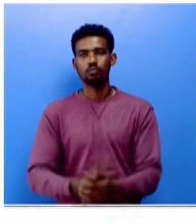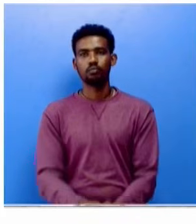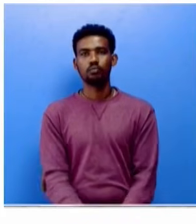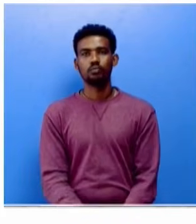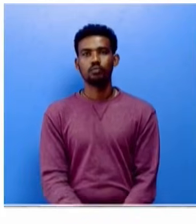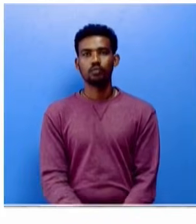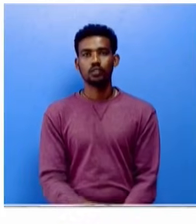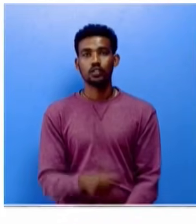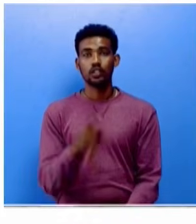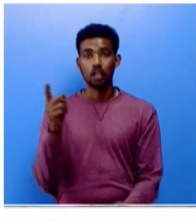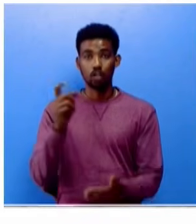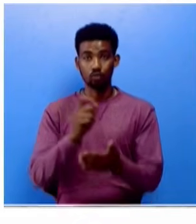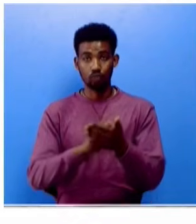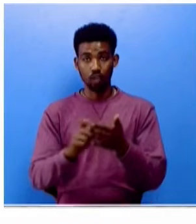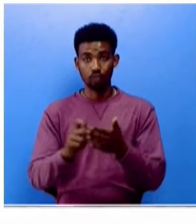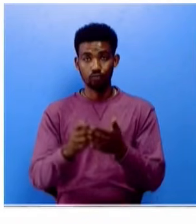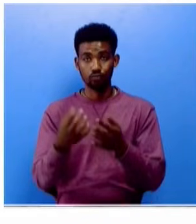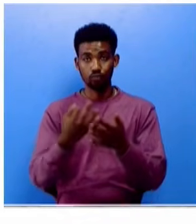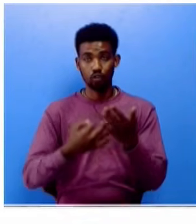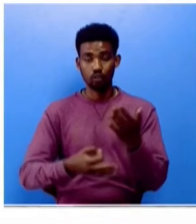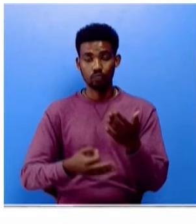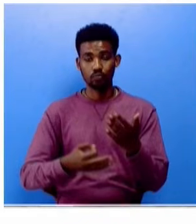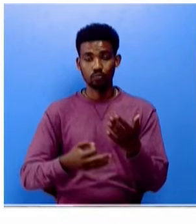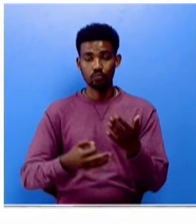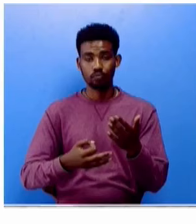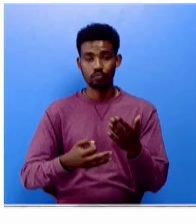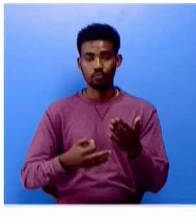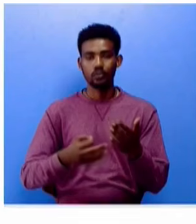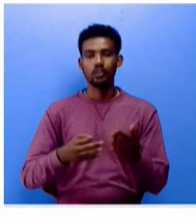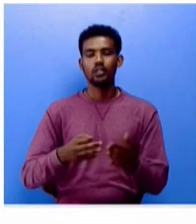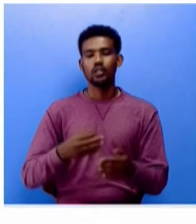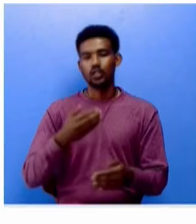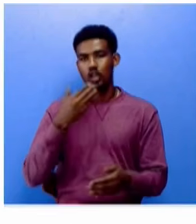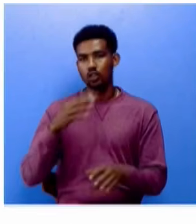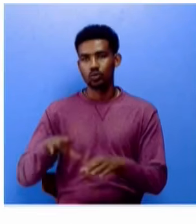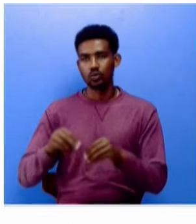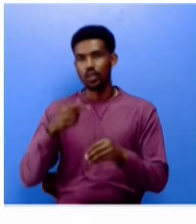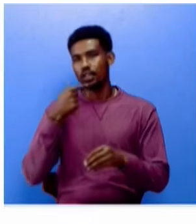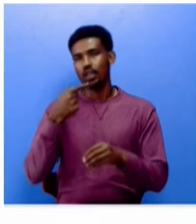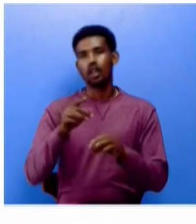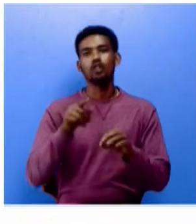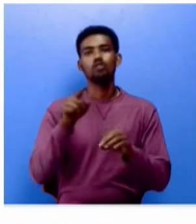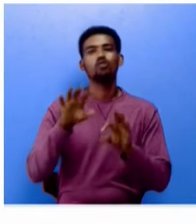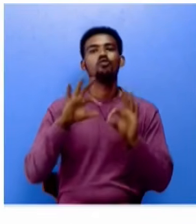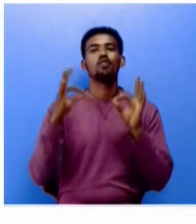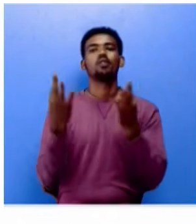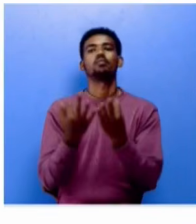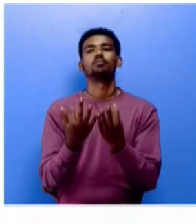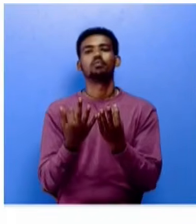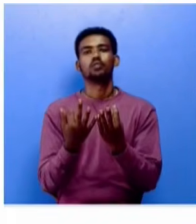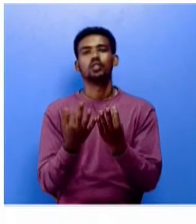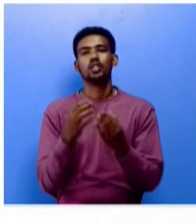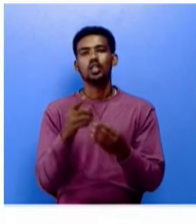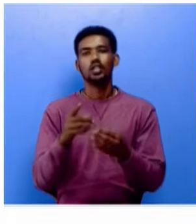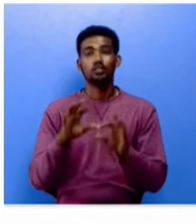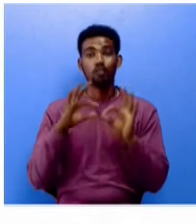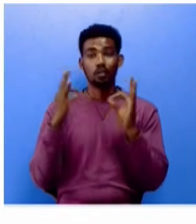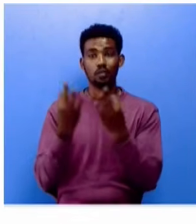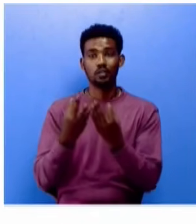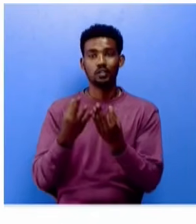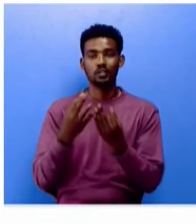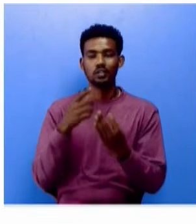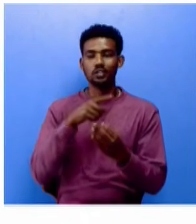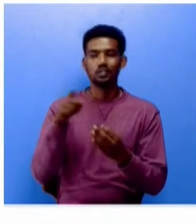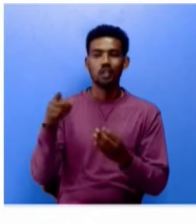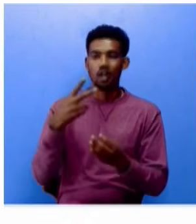Can you derive it? Here is student, please tell your parents. Students' parents, please let them